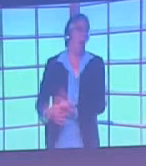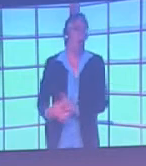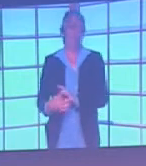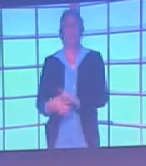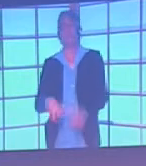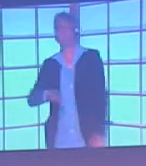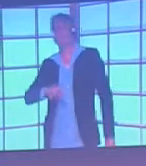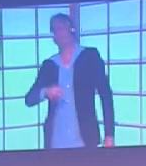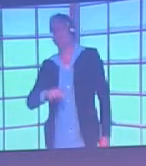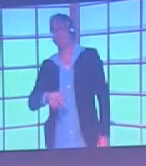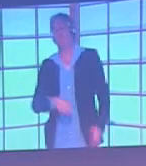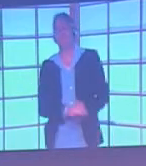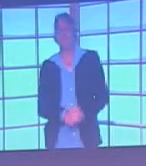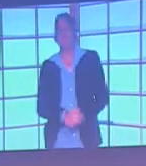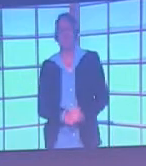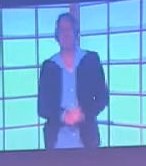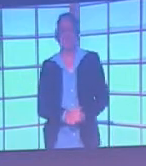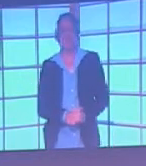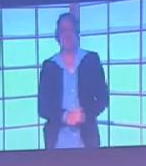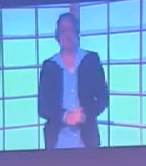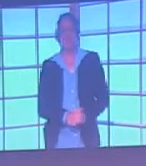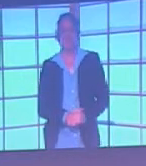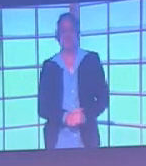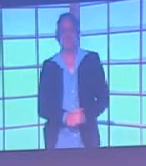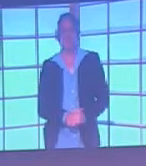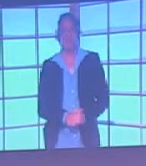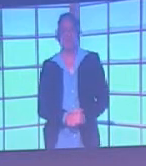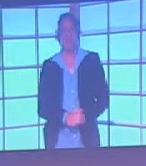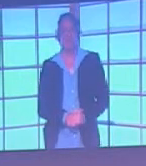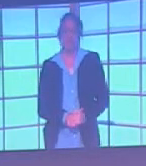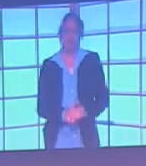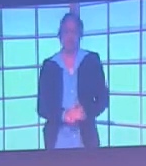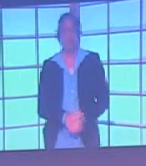intensively as we should do. So,